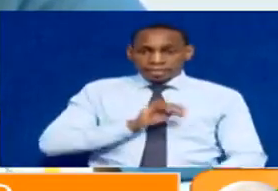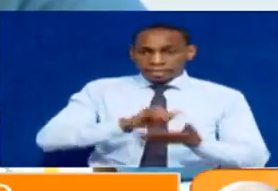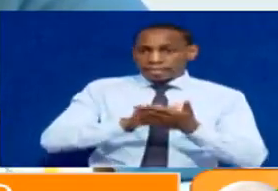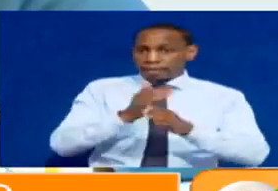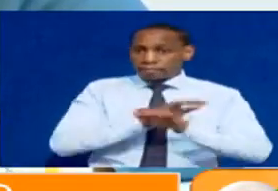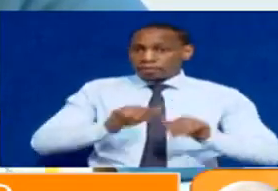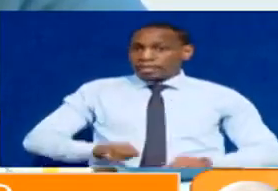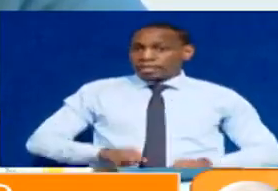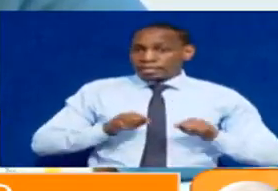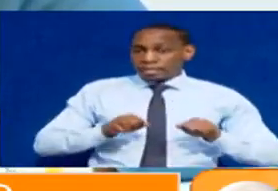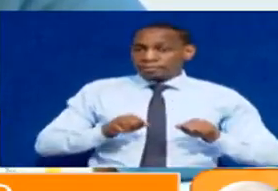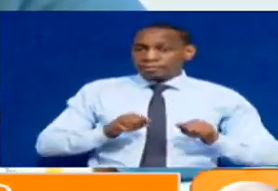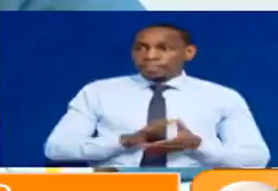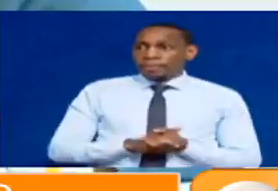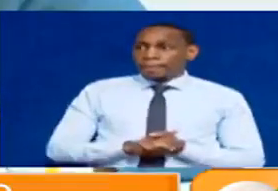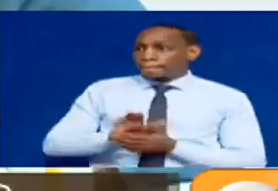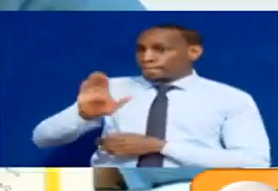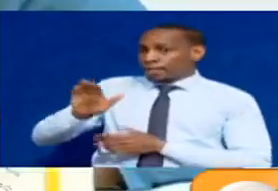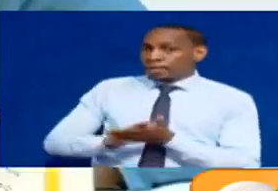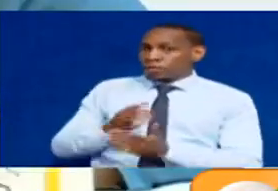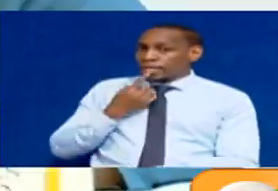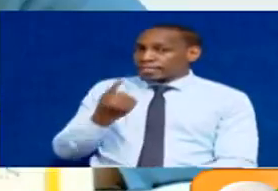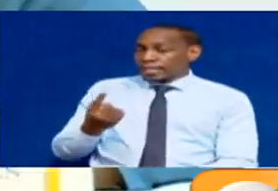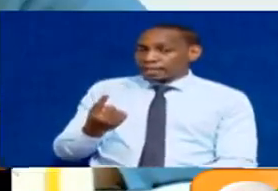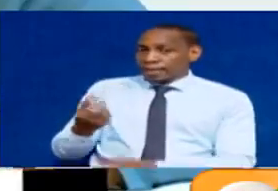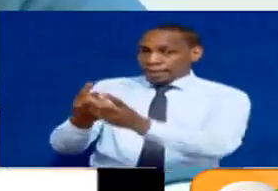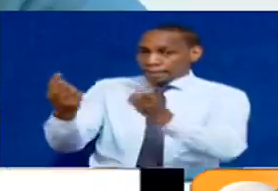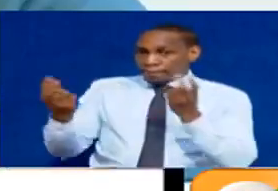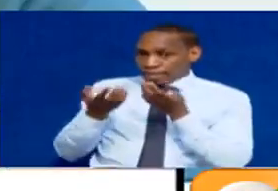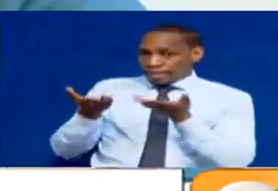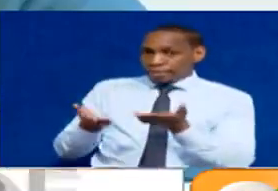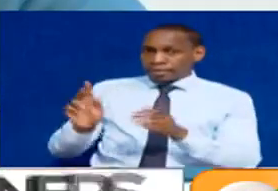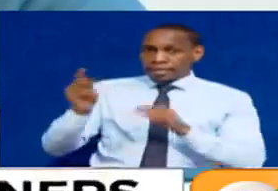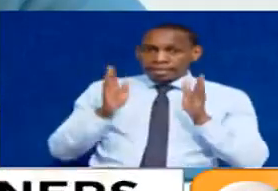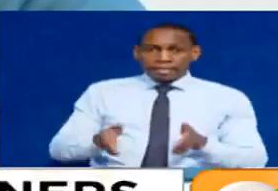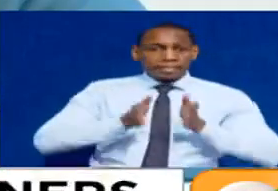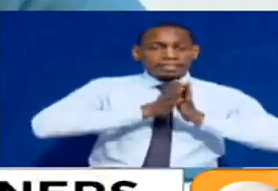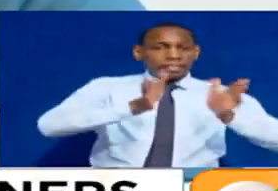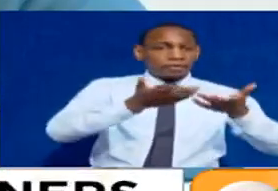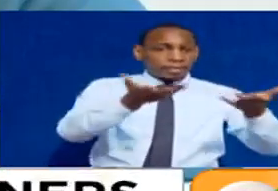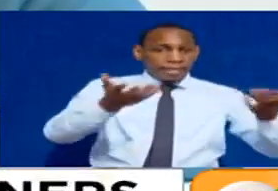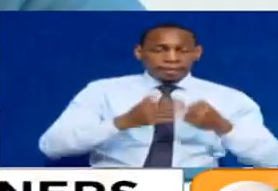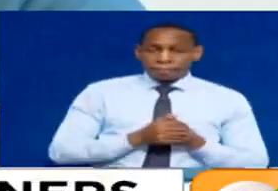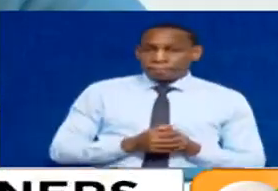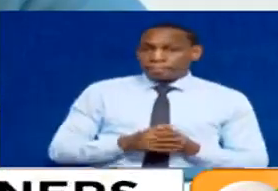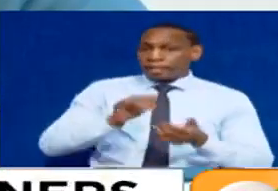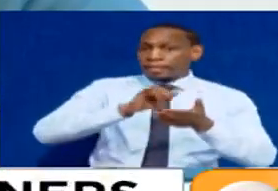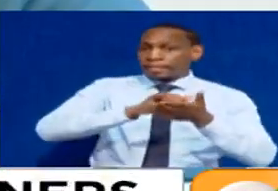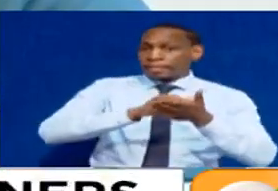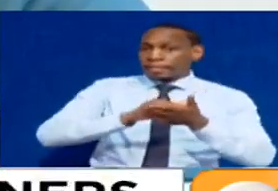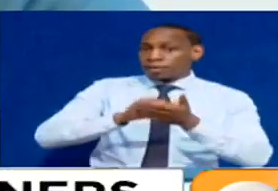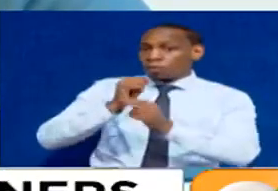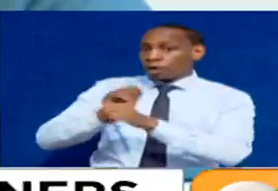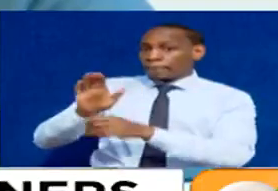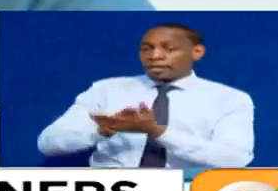was chairing that time. So you are telling this panel and Kenyans as a whole that what